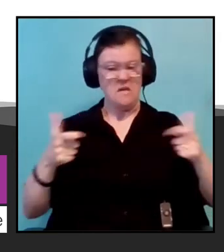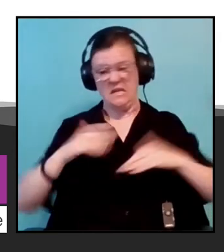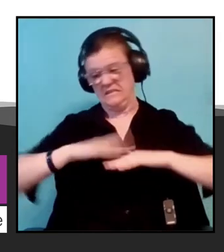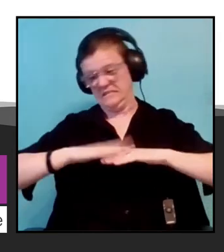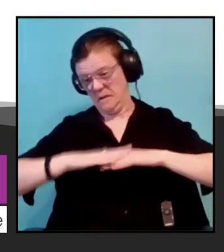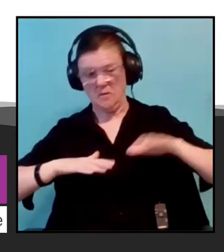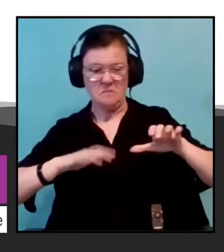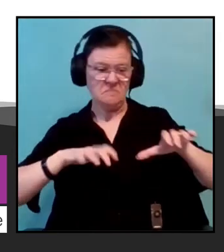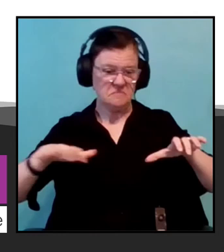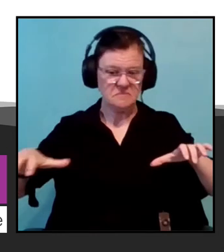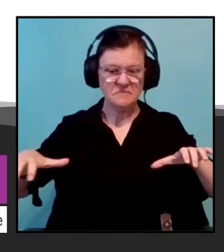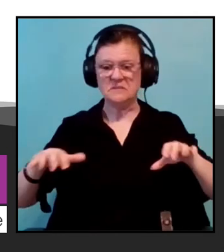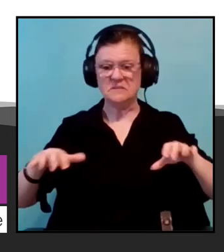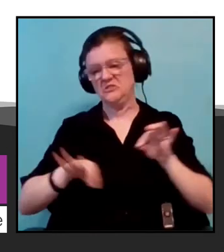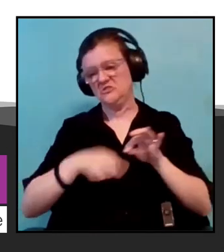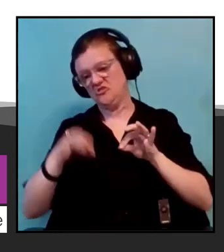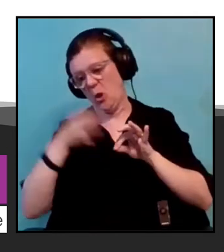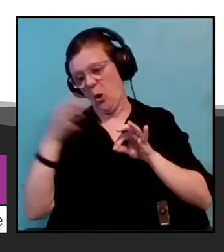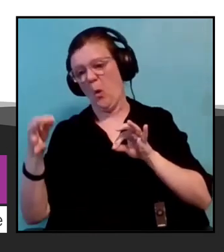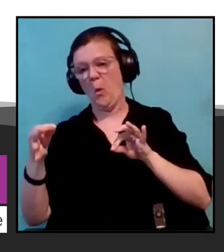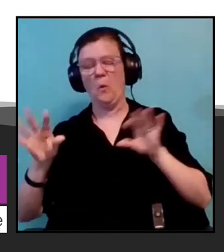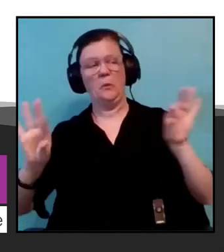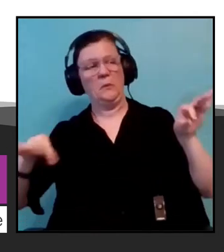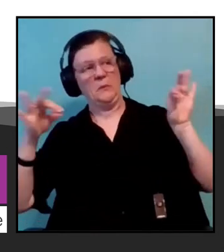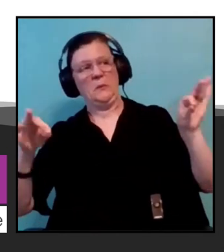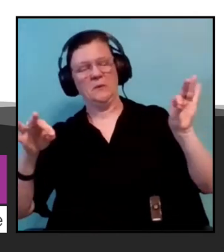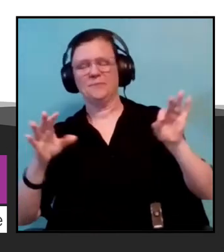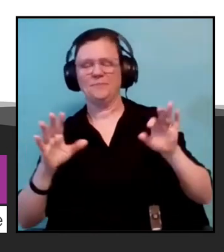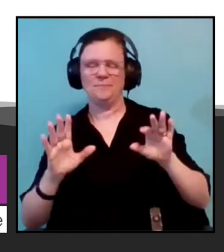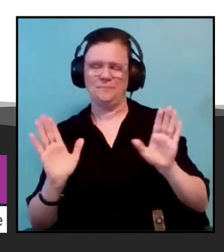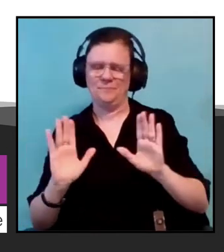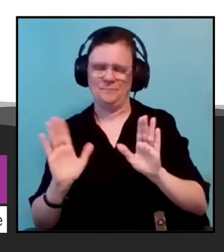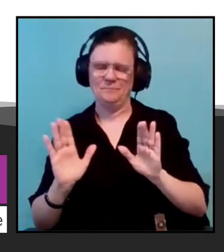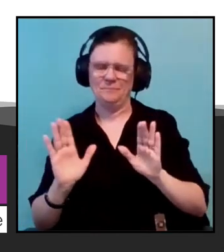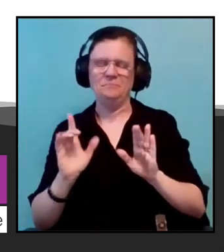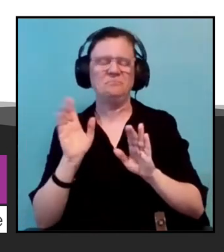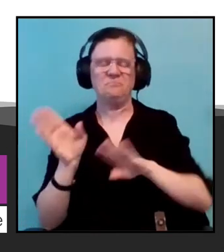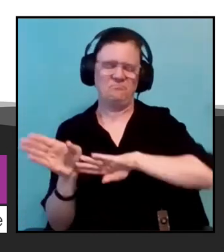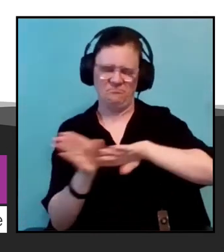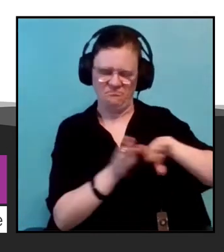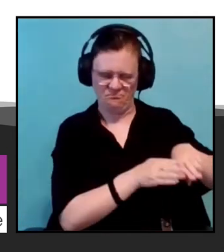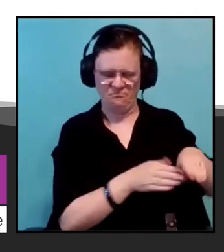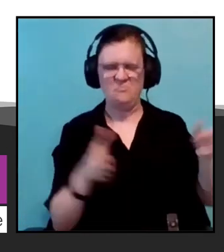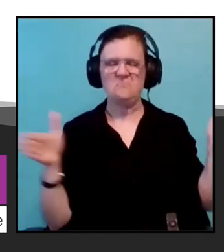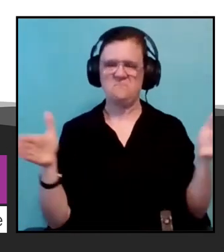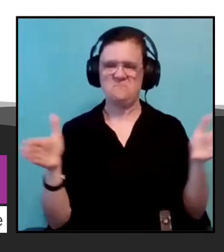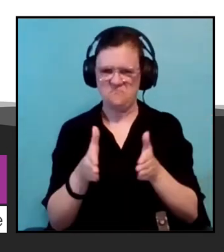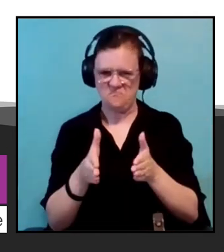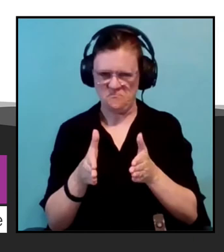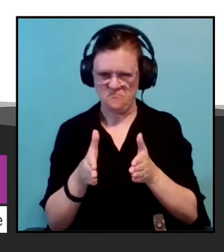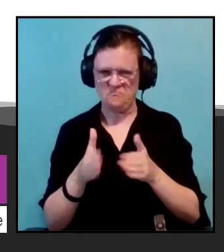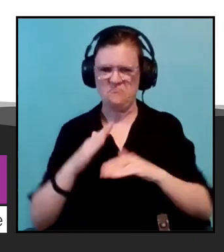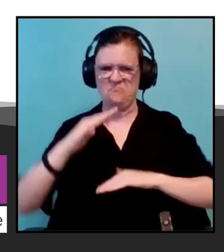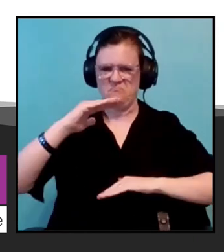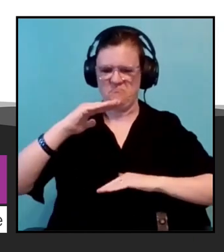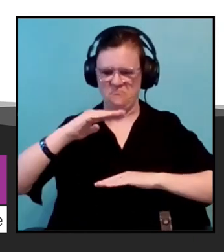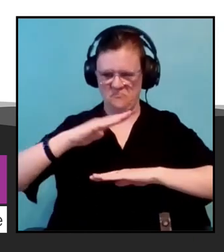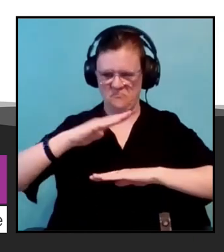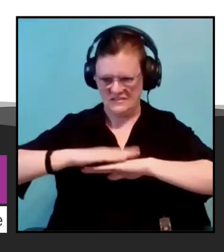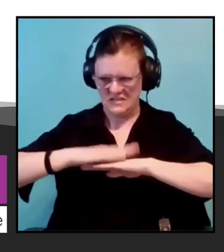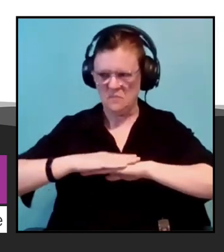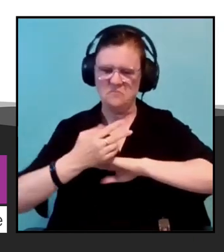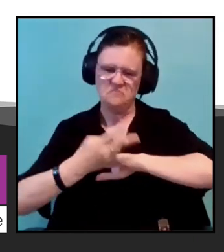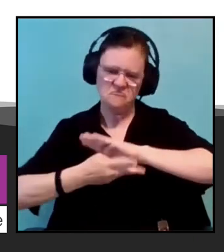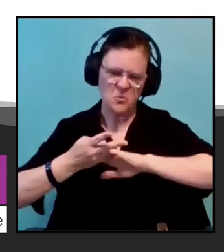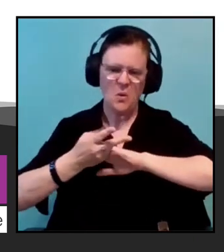someone, you know, sew everything together and eventually have this live in a space. But I think that, you know, for the nature of the project, for having it for a couple of like hours,